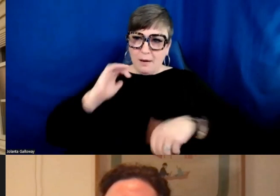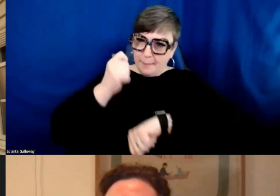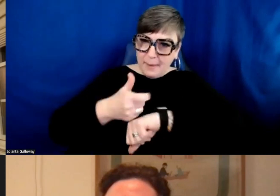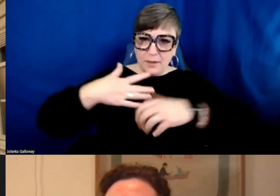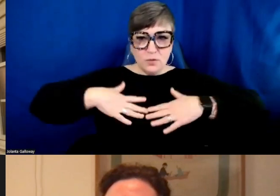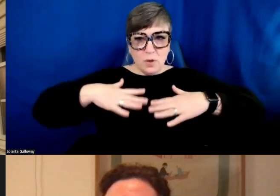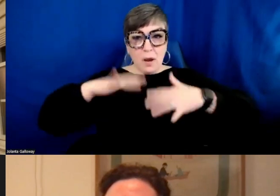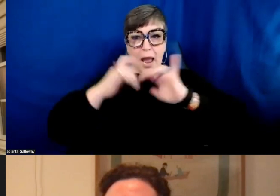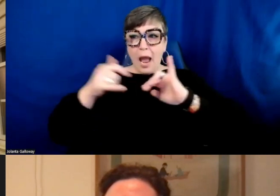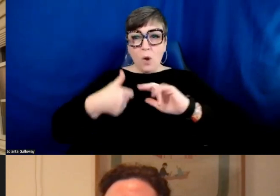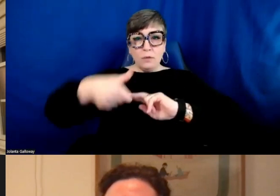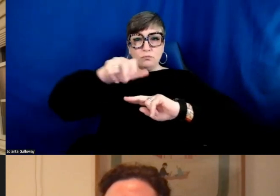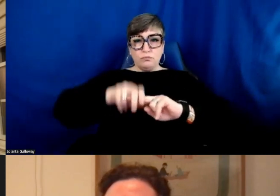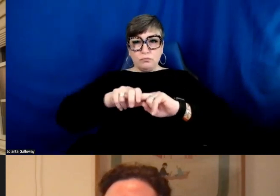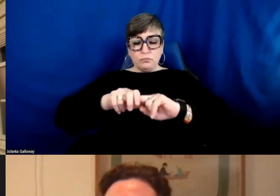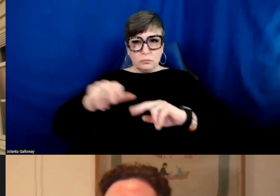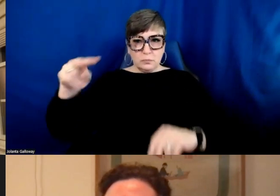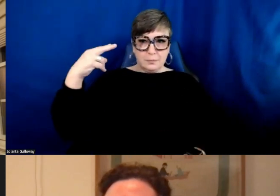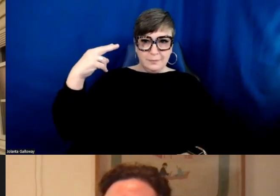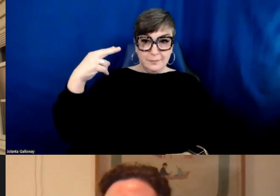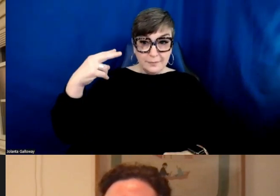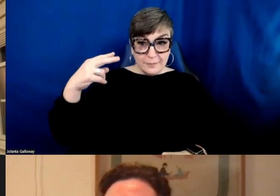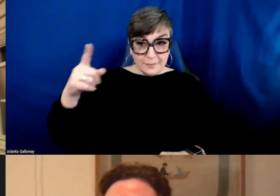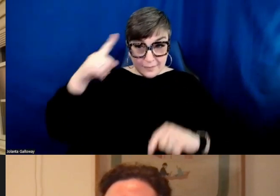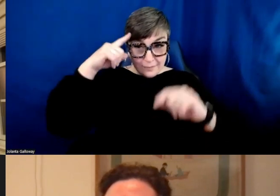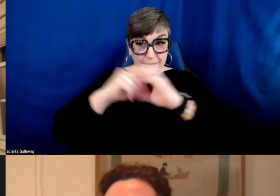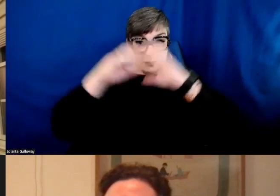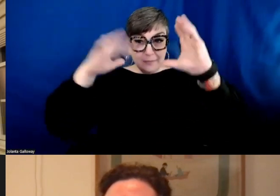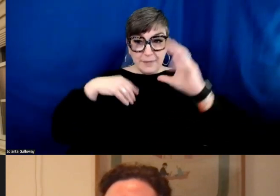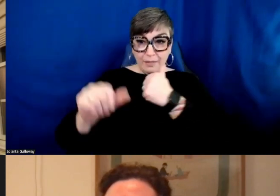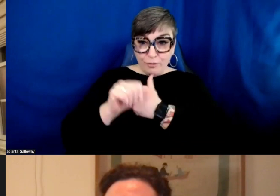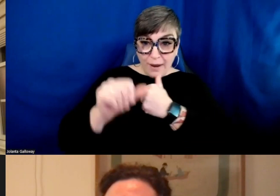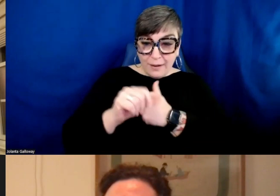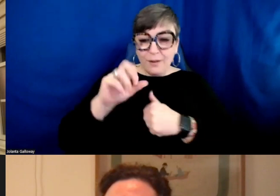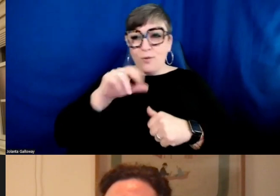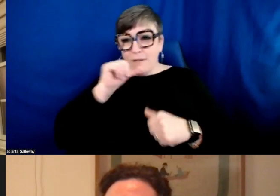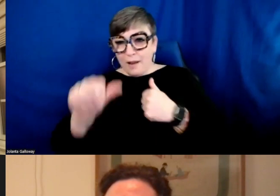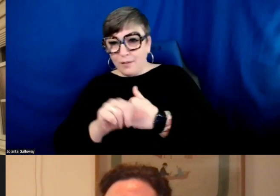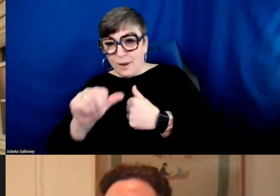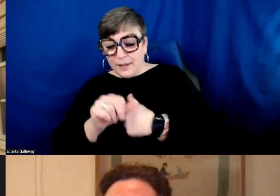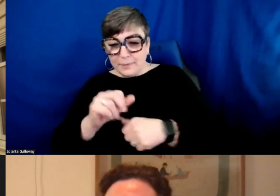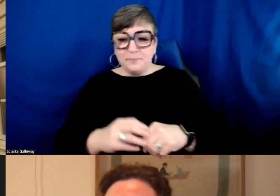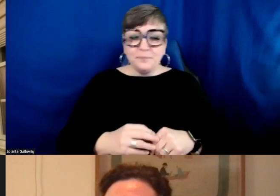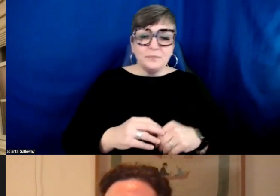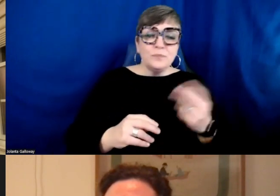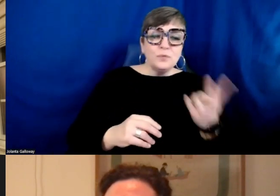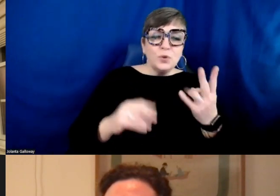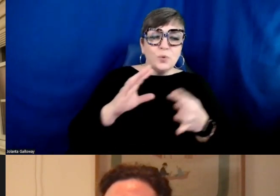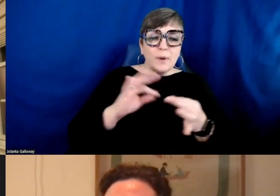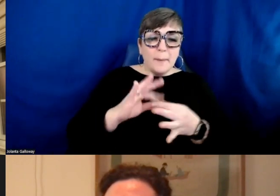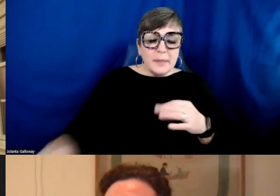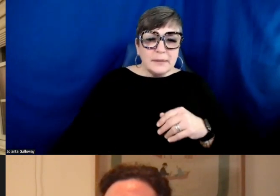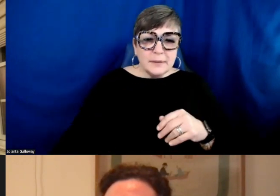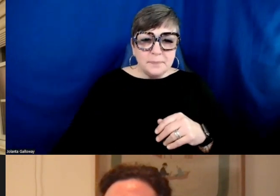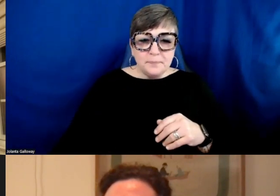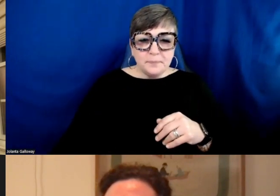posture yourself, it can still be deemed as either threatening or non-threatening. So we have two comments here. One from Elizabeth, one